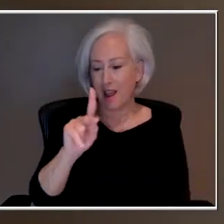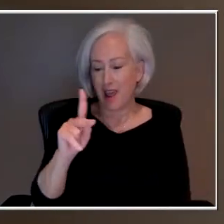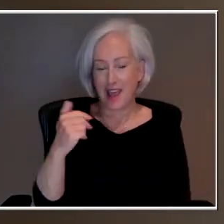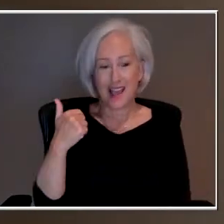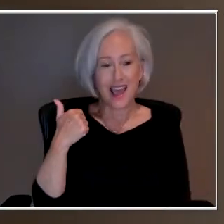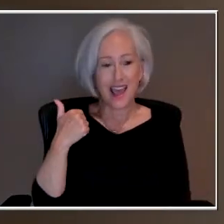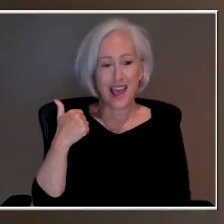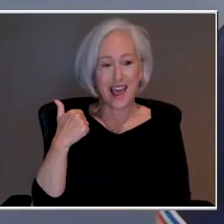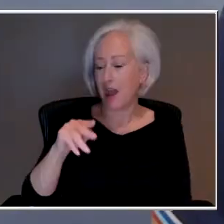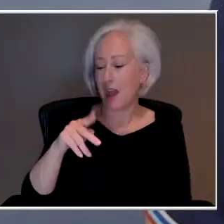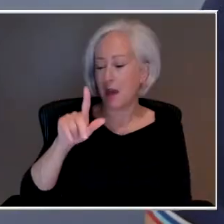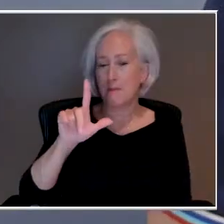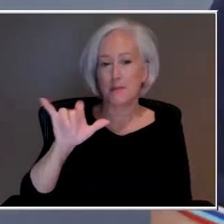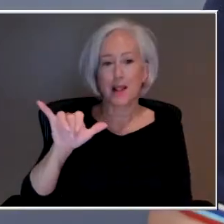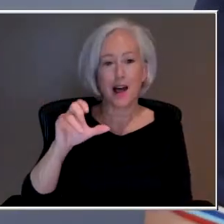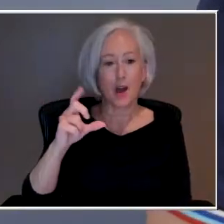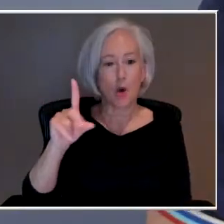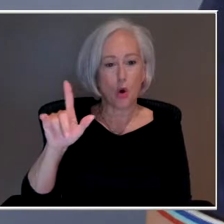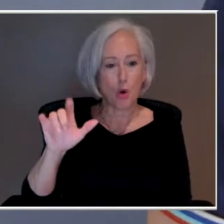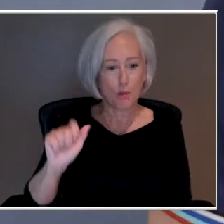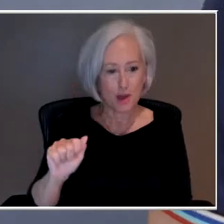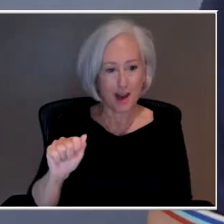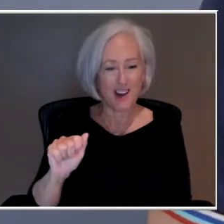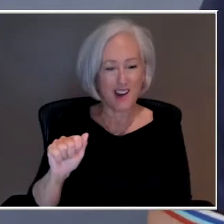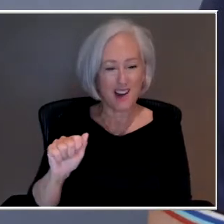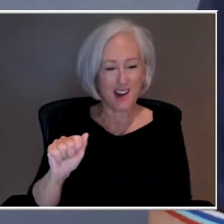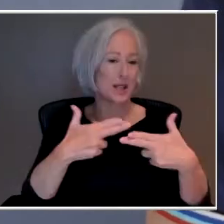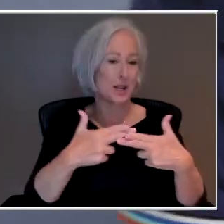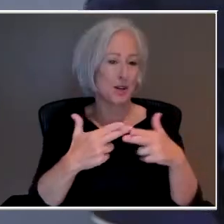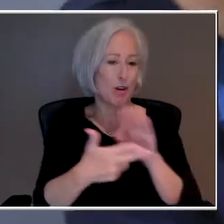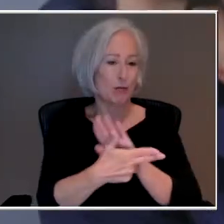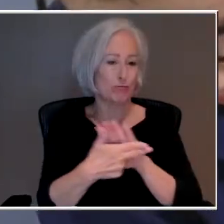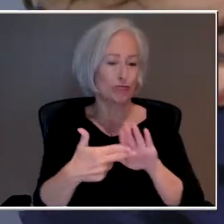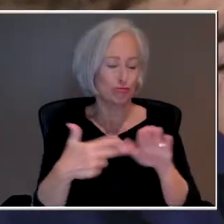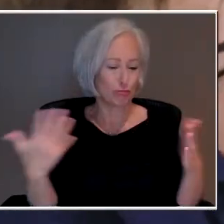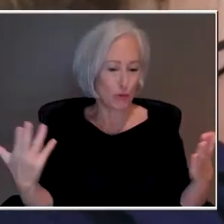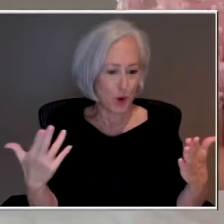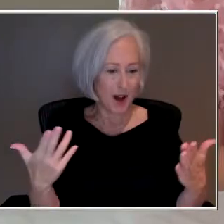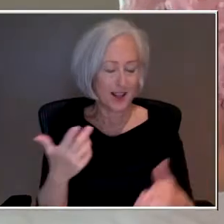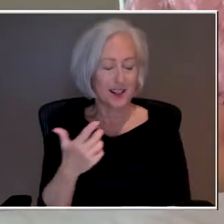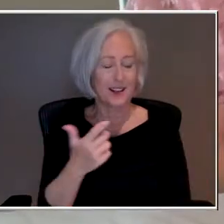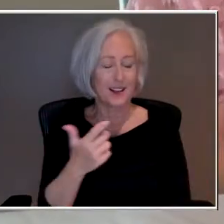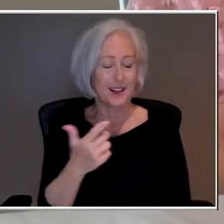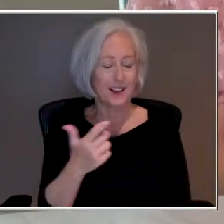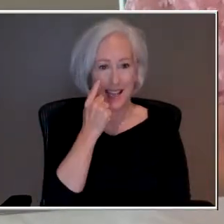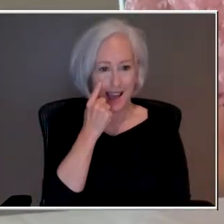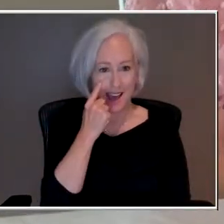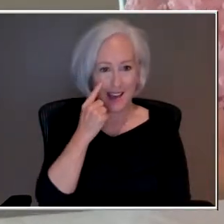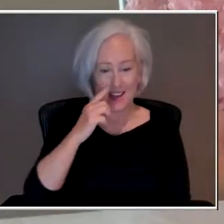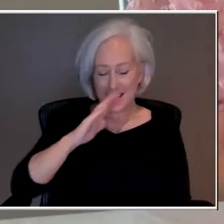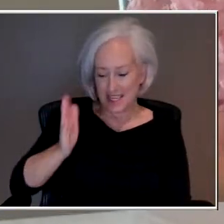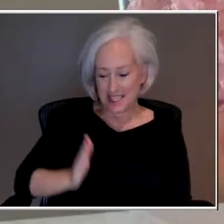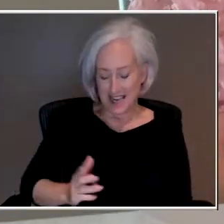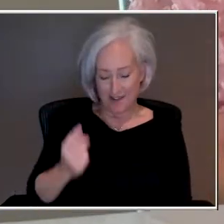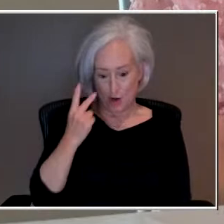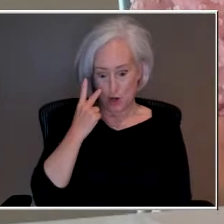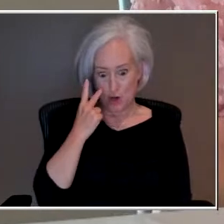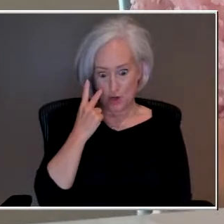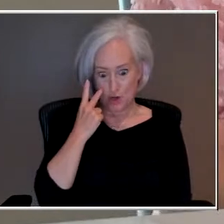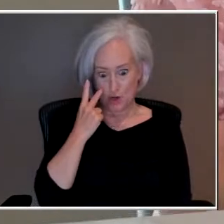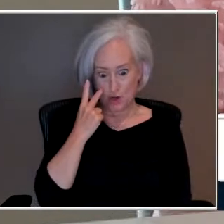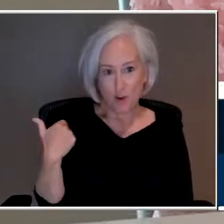a lazy eye. She'd never noticed anything different about his left eye until that moment. I didn't think it was significant